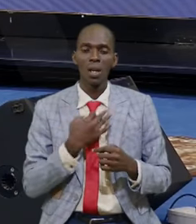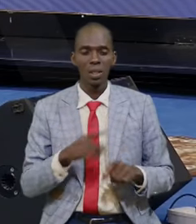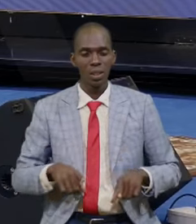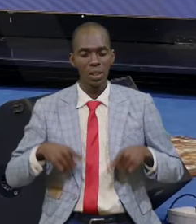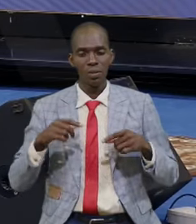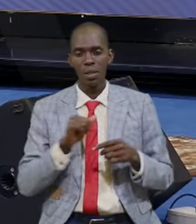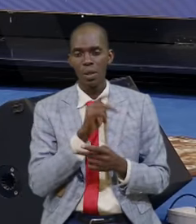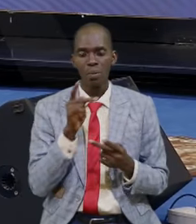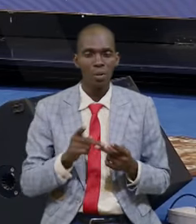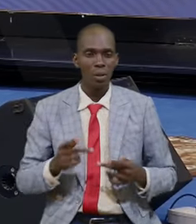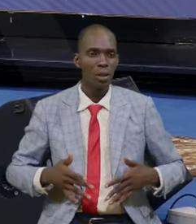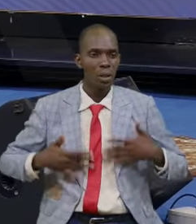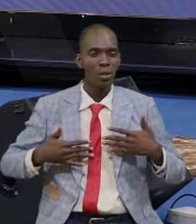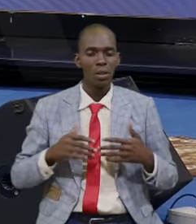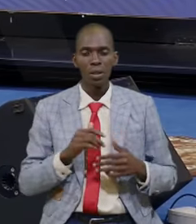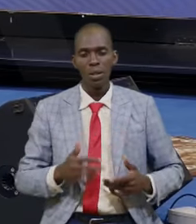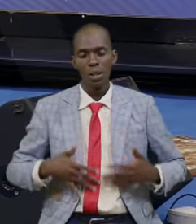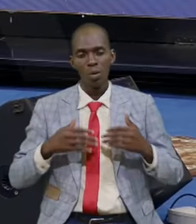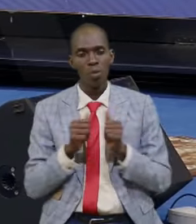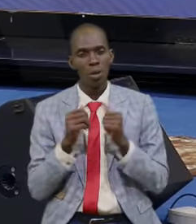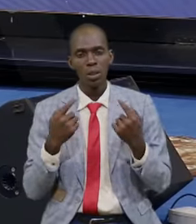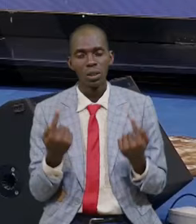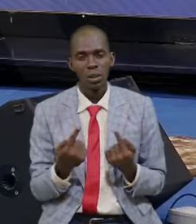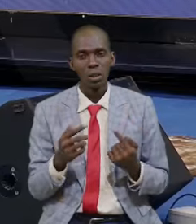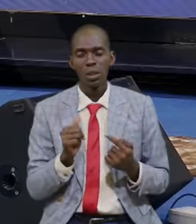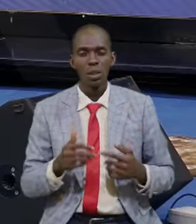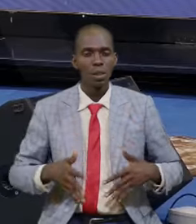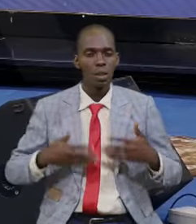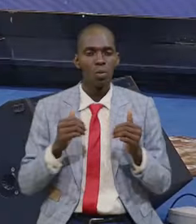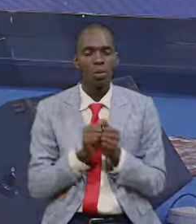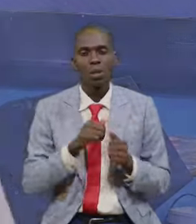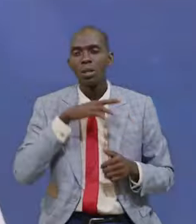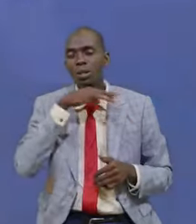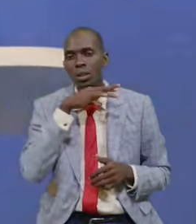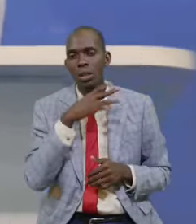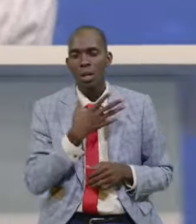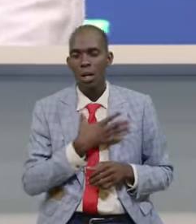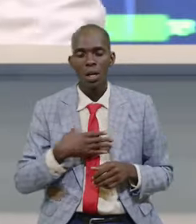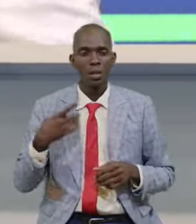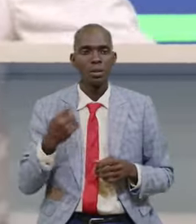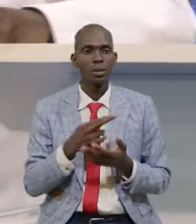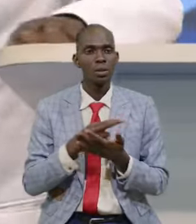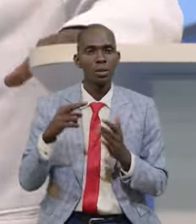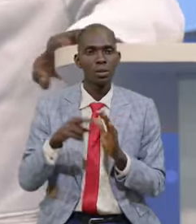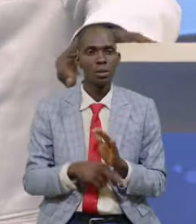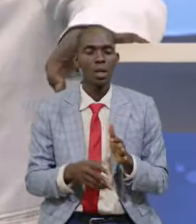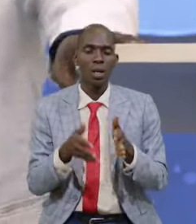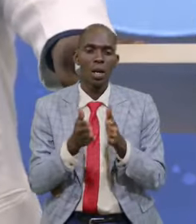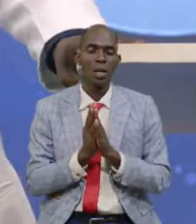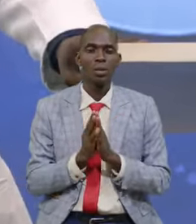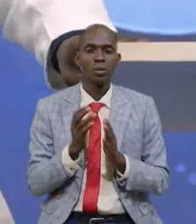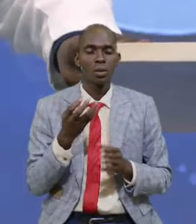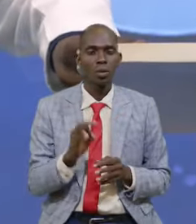a sinless life, a spotless life, and the righteousness demanded by the law.